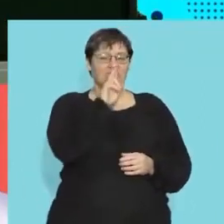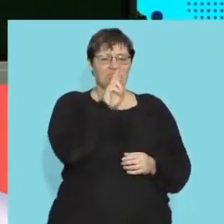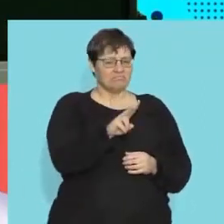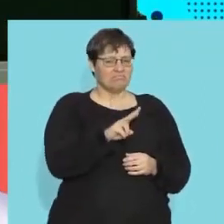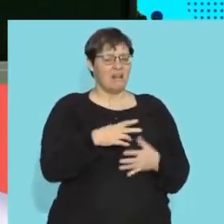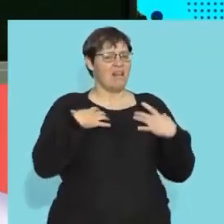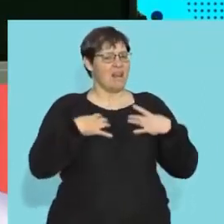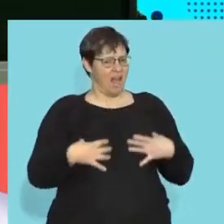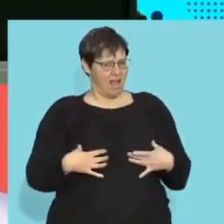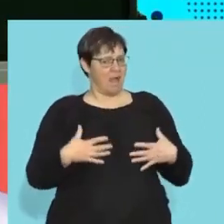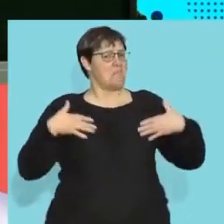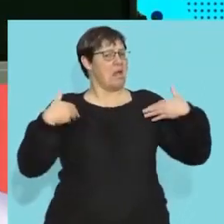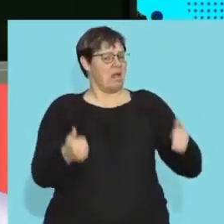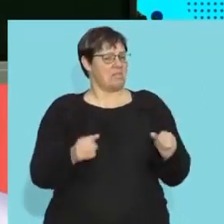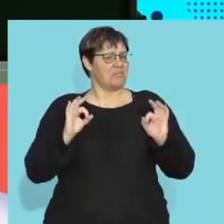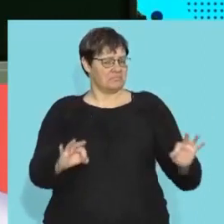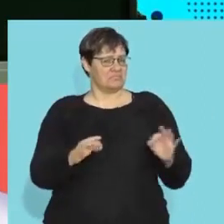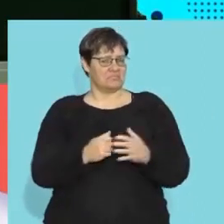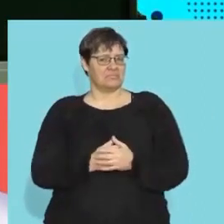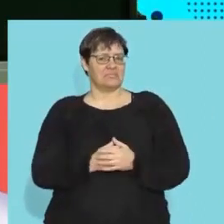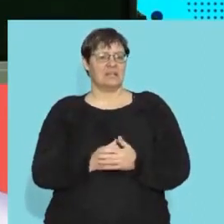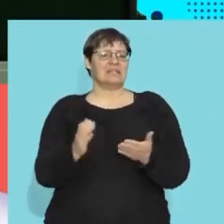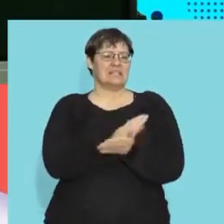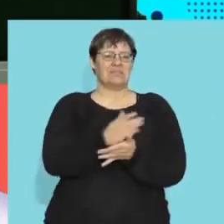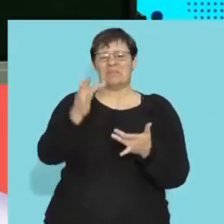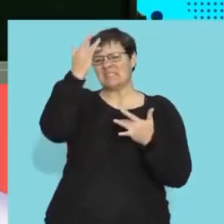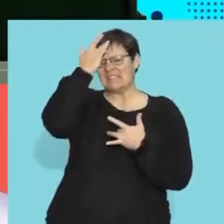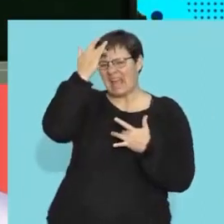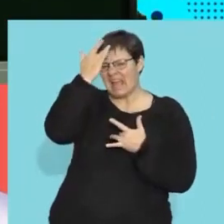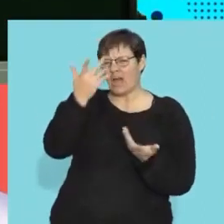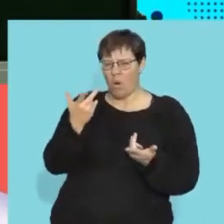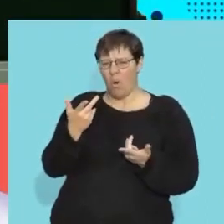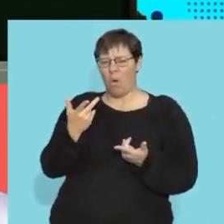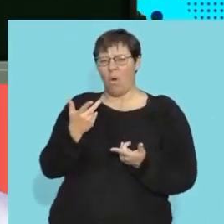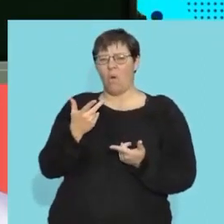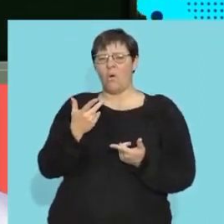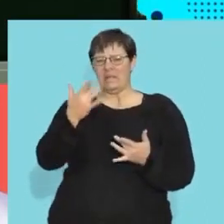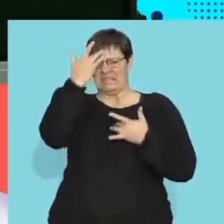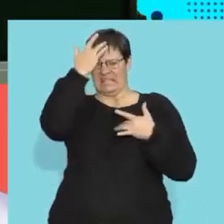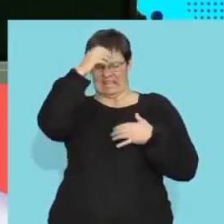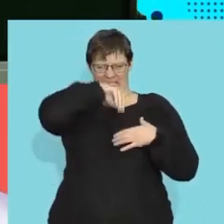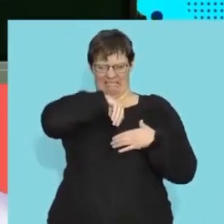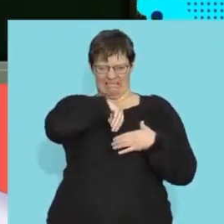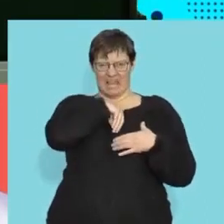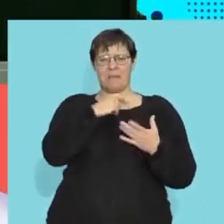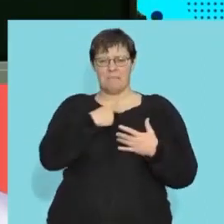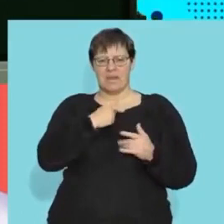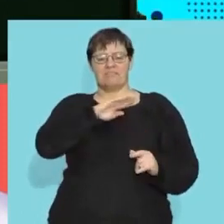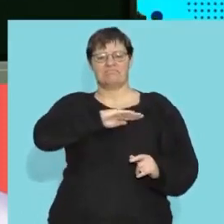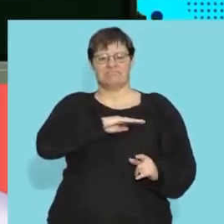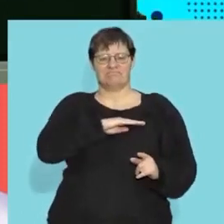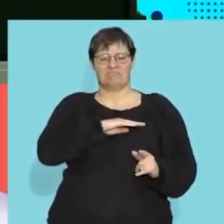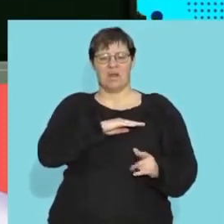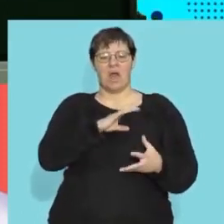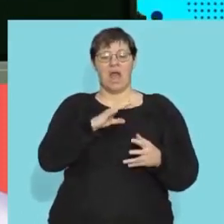if your lungs are actually healthy. Sometimes when you're sick or you've had some kind of disease, you actually